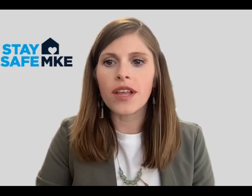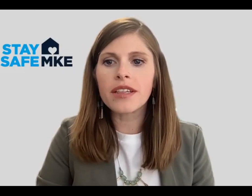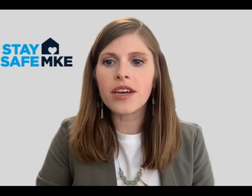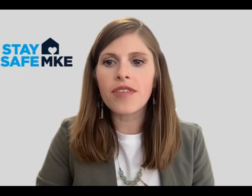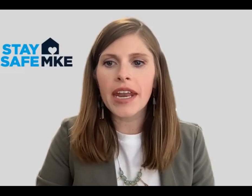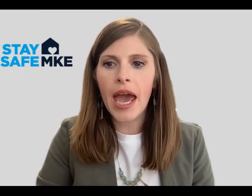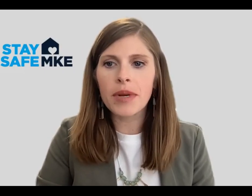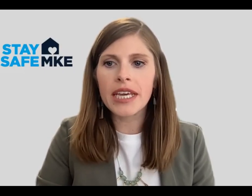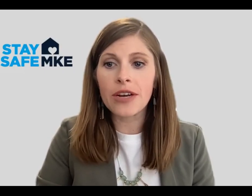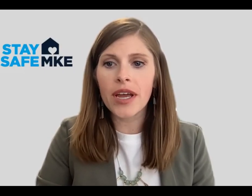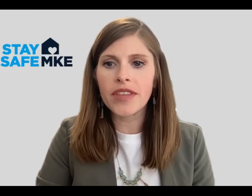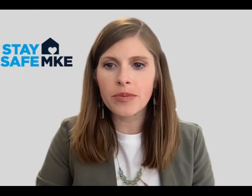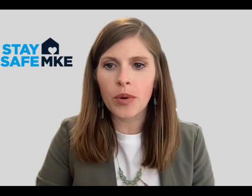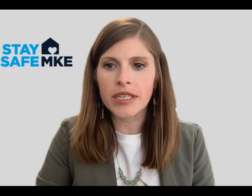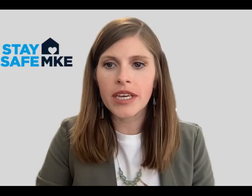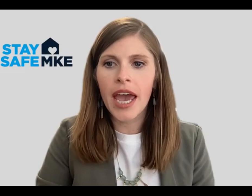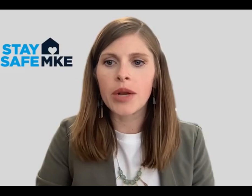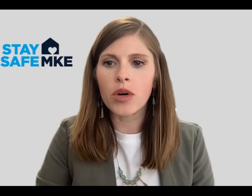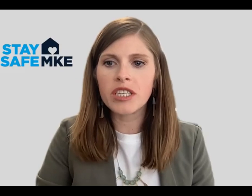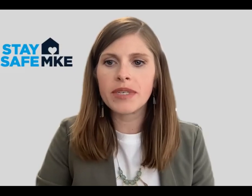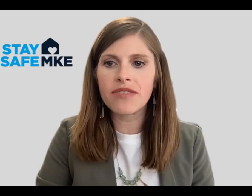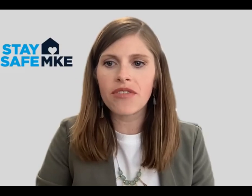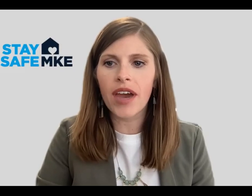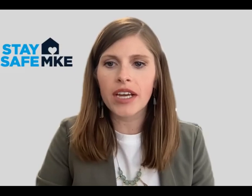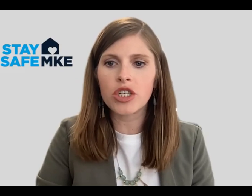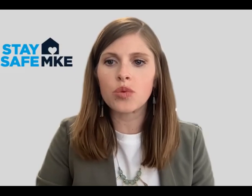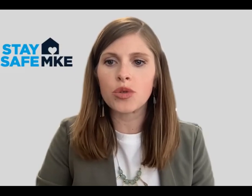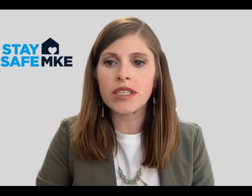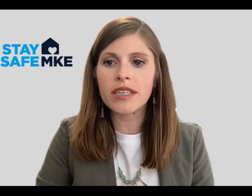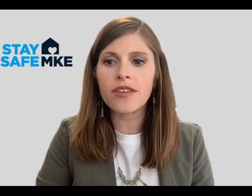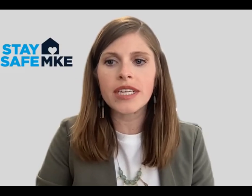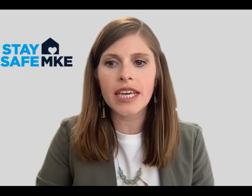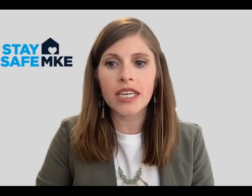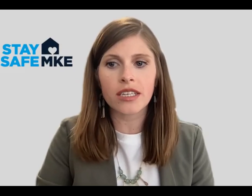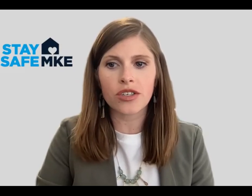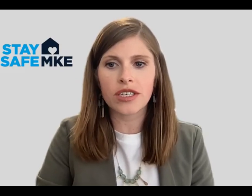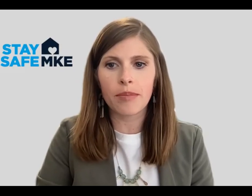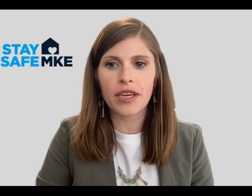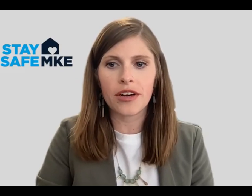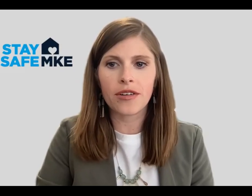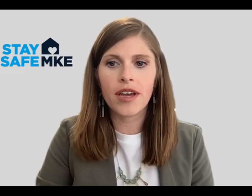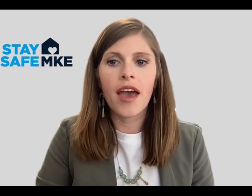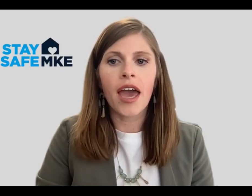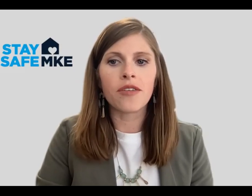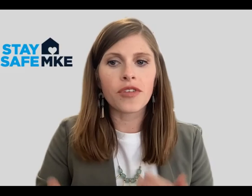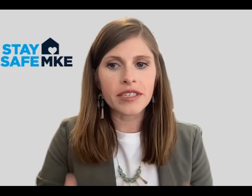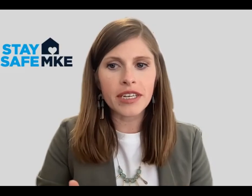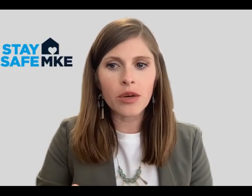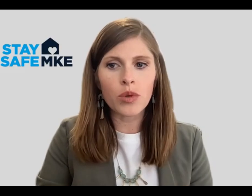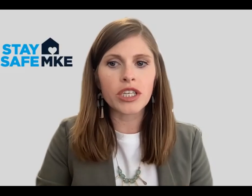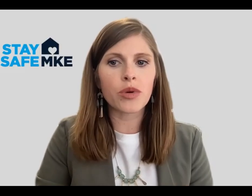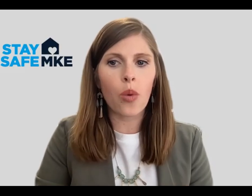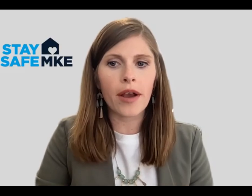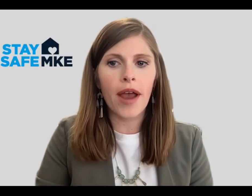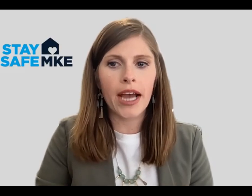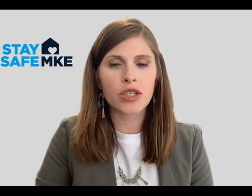What is the likelihood of that happening here at this point? And what specific factors would you consider in taking such a step here? And for the city,